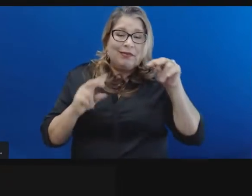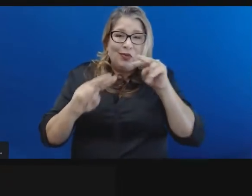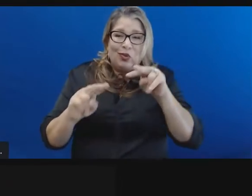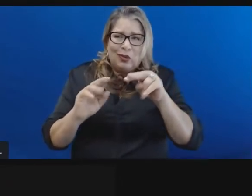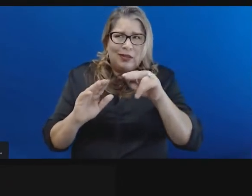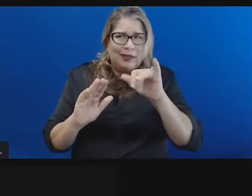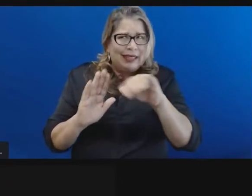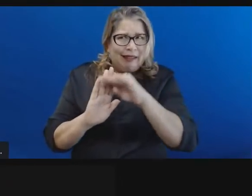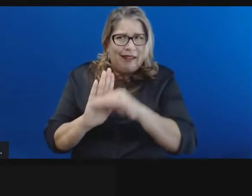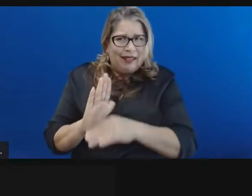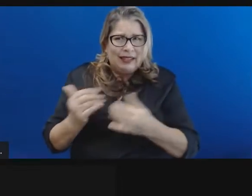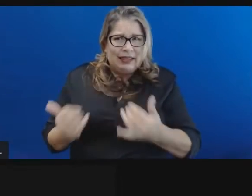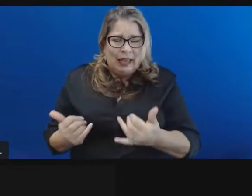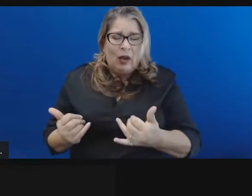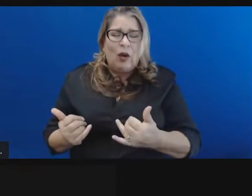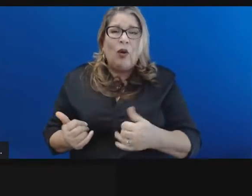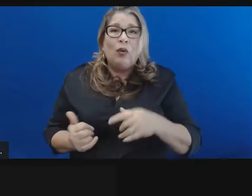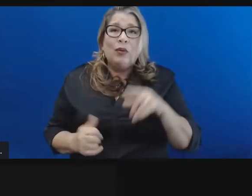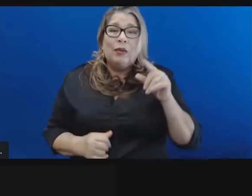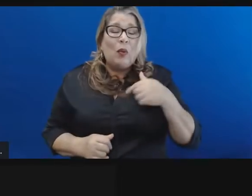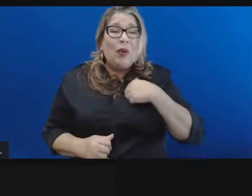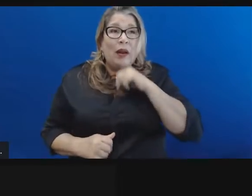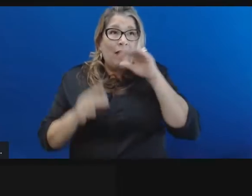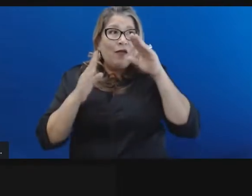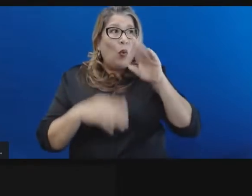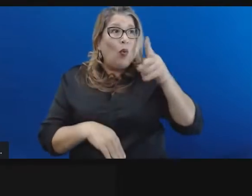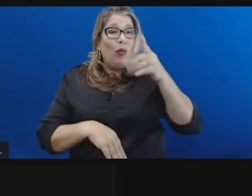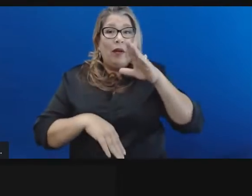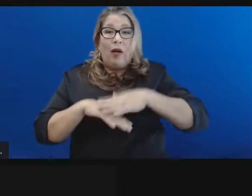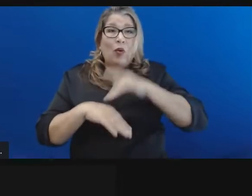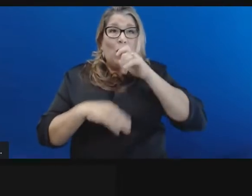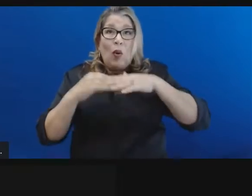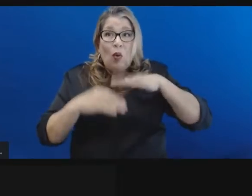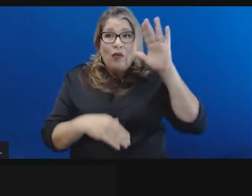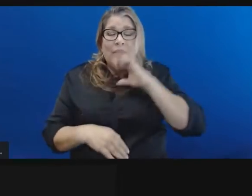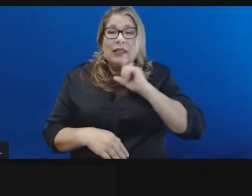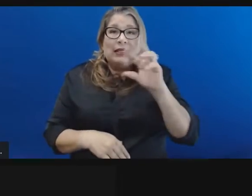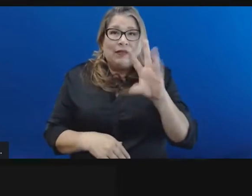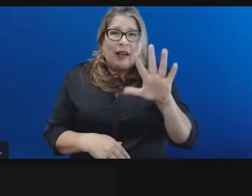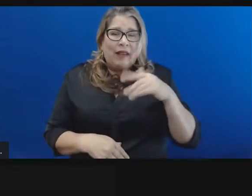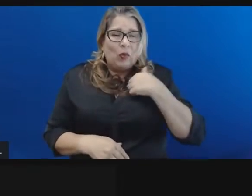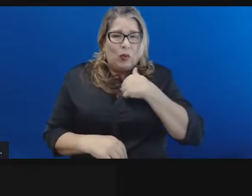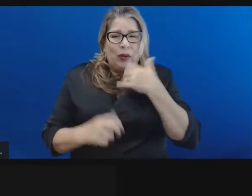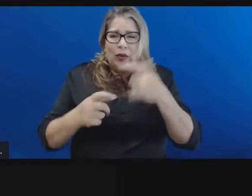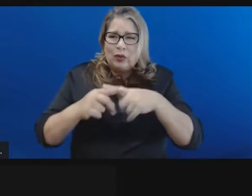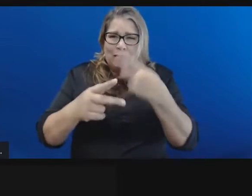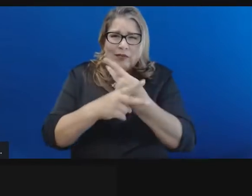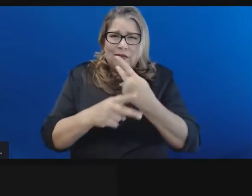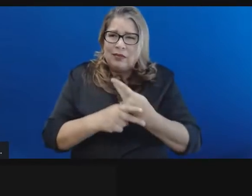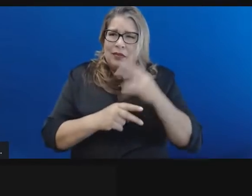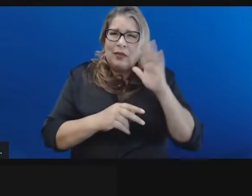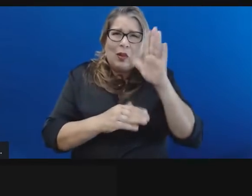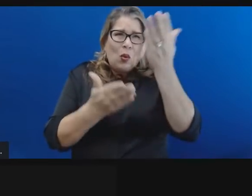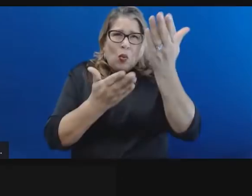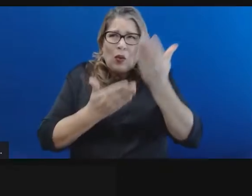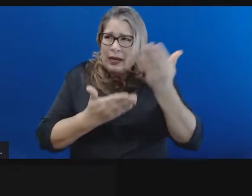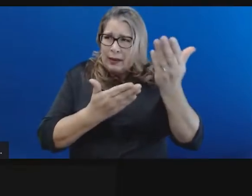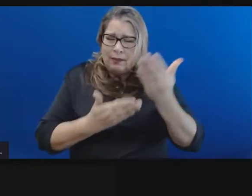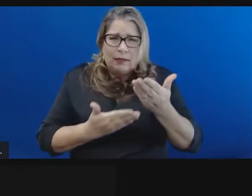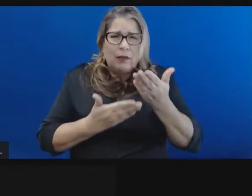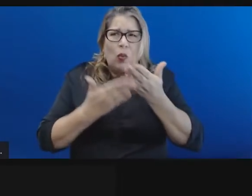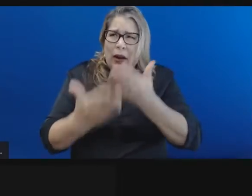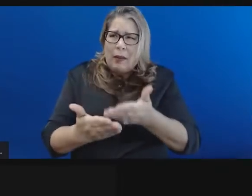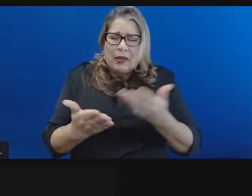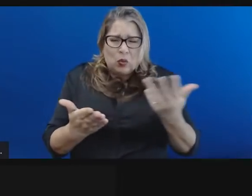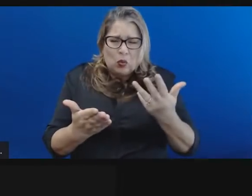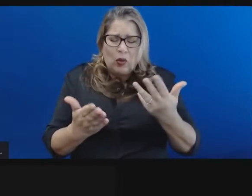bring, hey, focus on 65 and older, but also some recommendations and some prospect of getting additional vaccine supplies